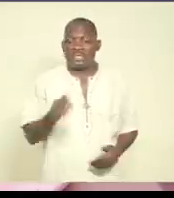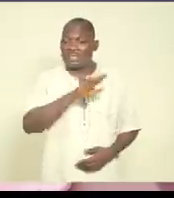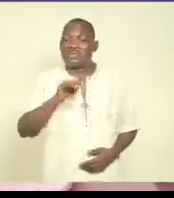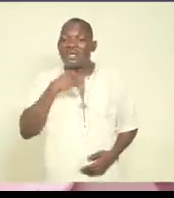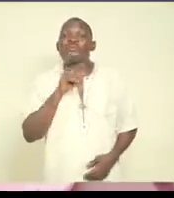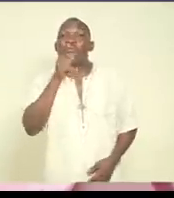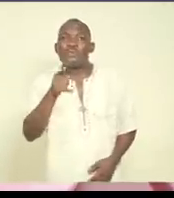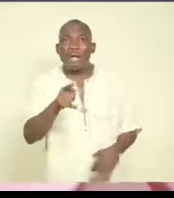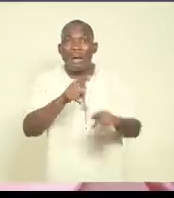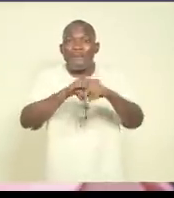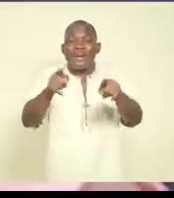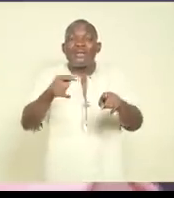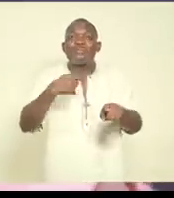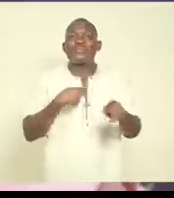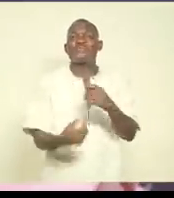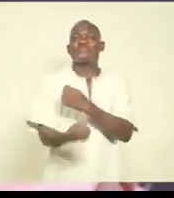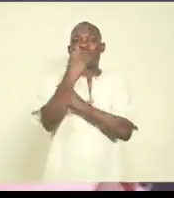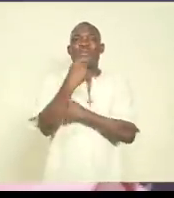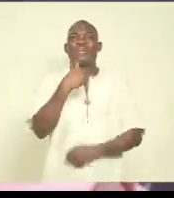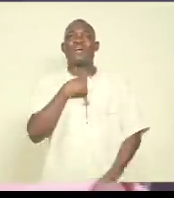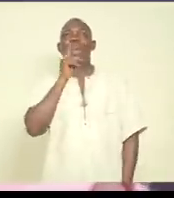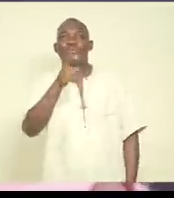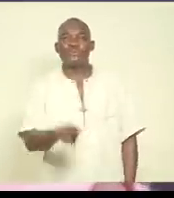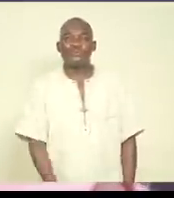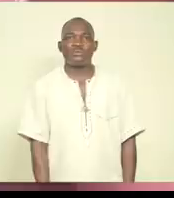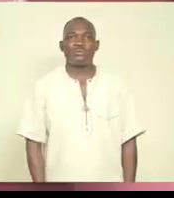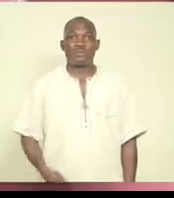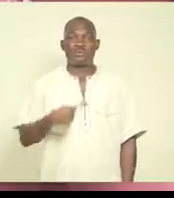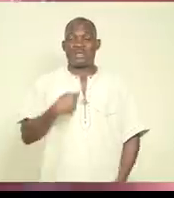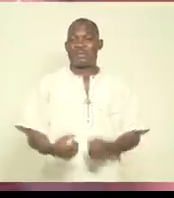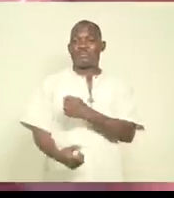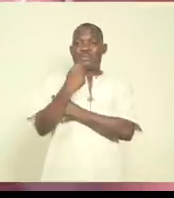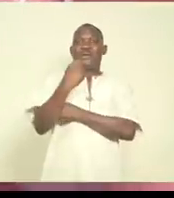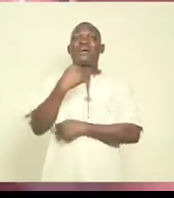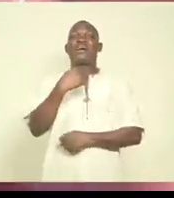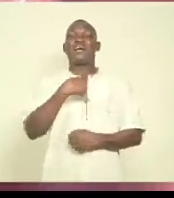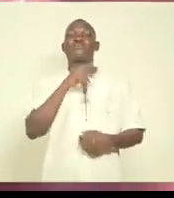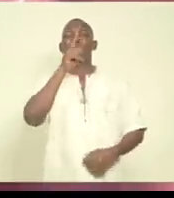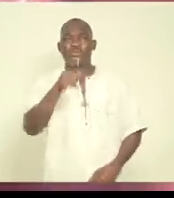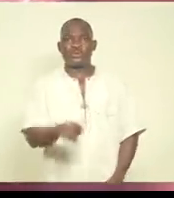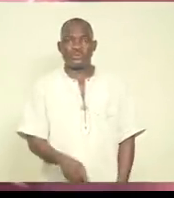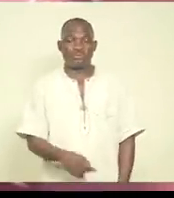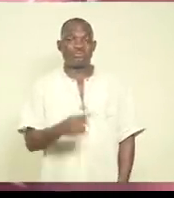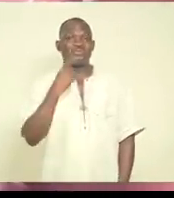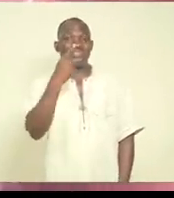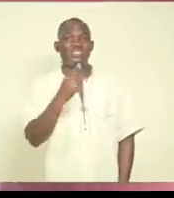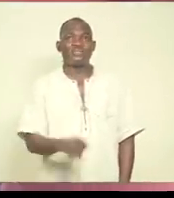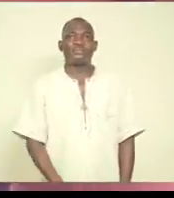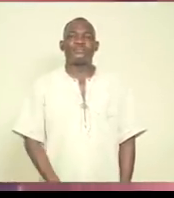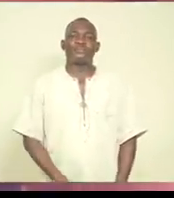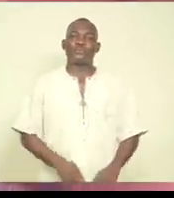have is many years of experience. Mm. That's a business.